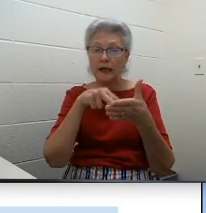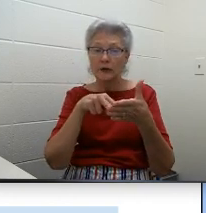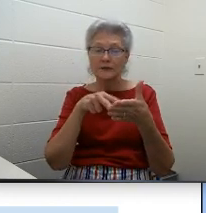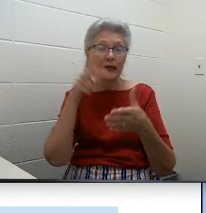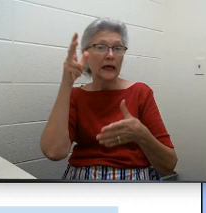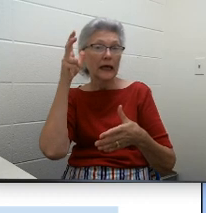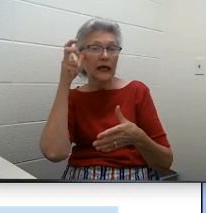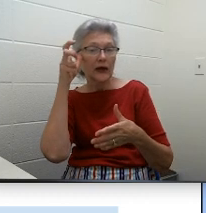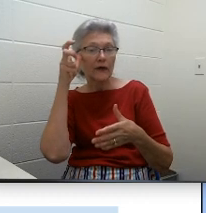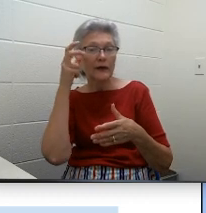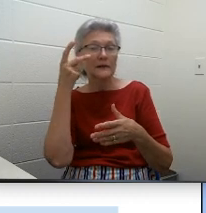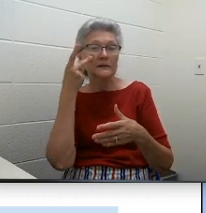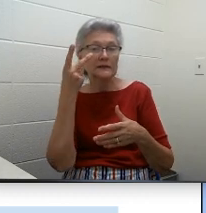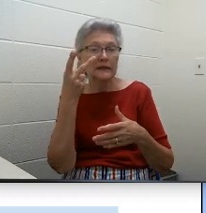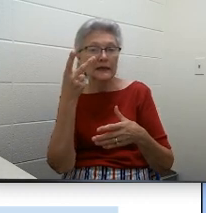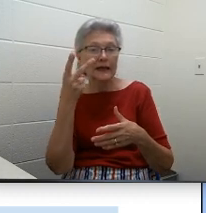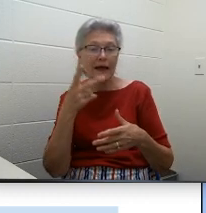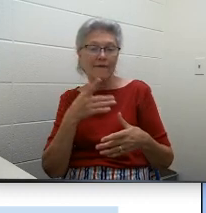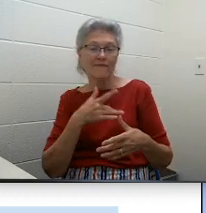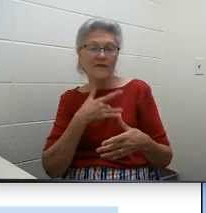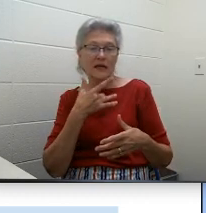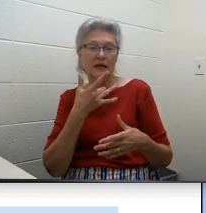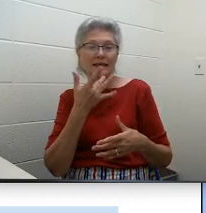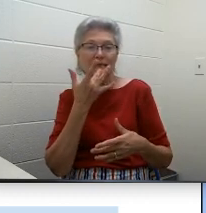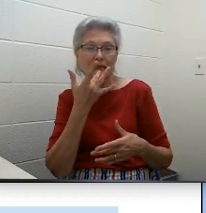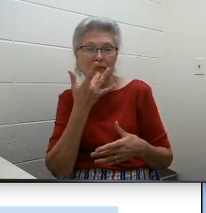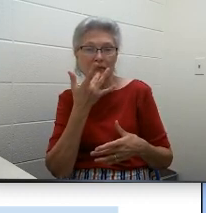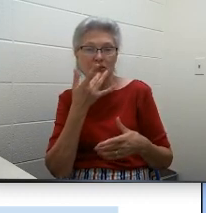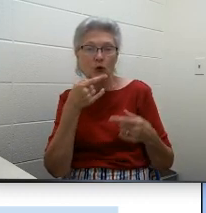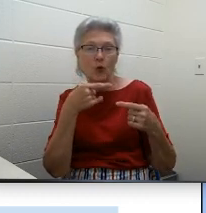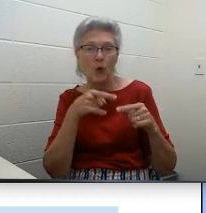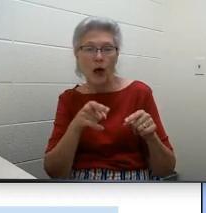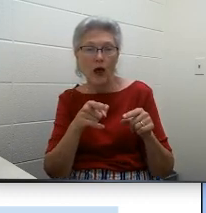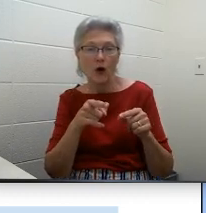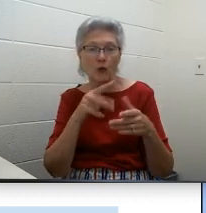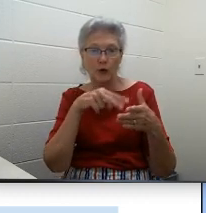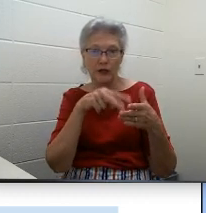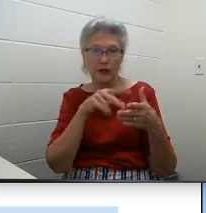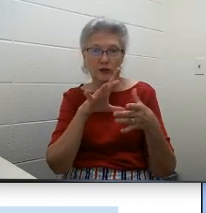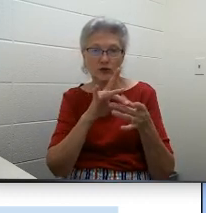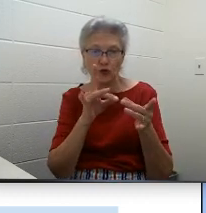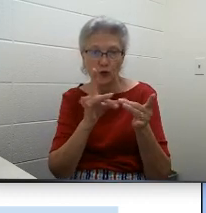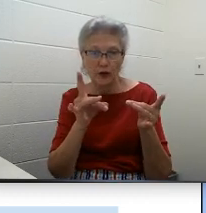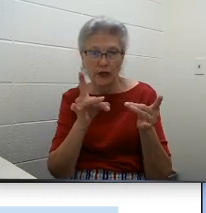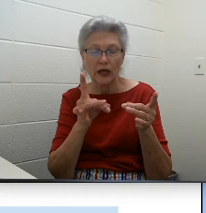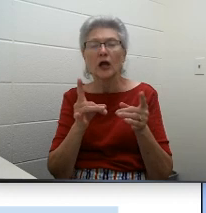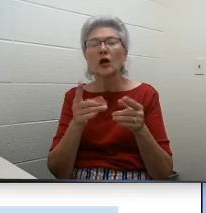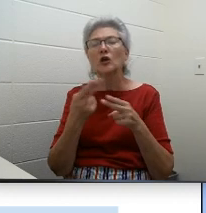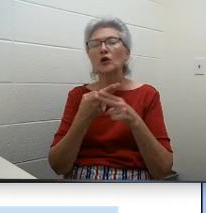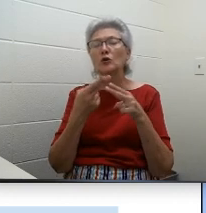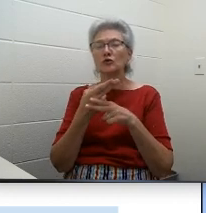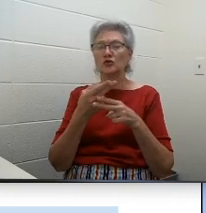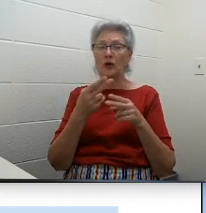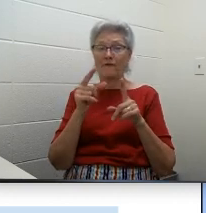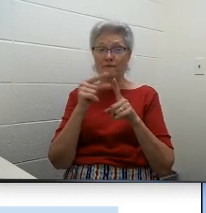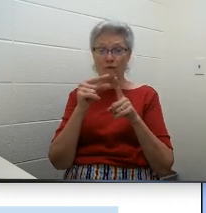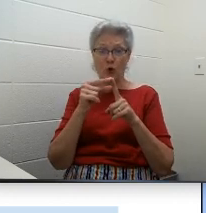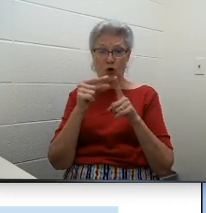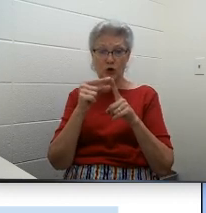while reading your story. Also, use stronger words within your story to make it even better. When